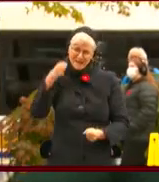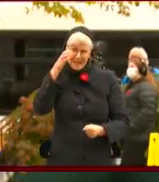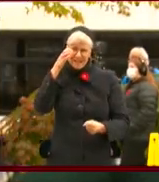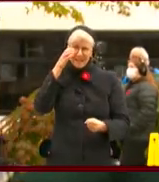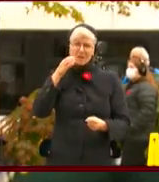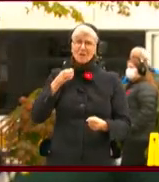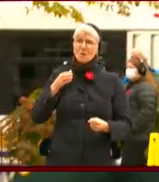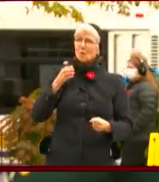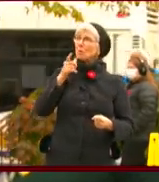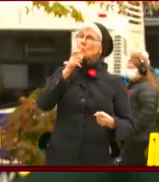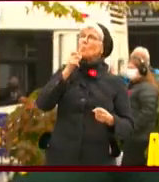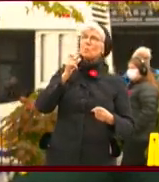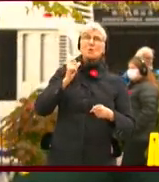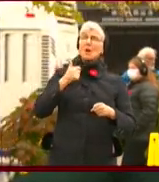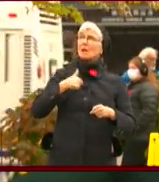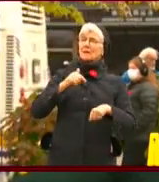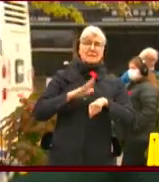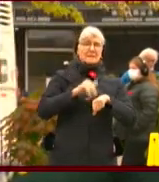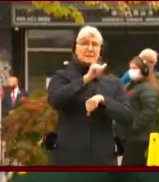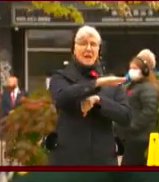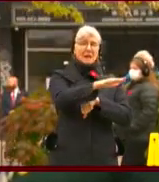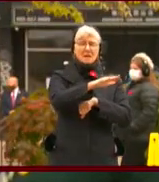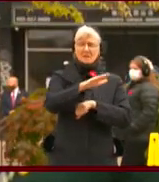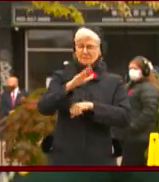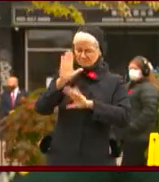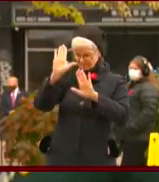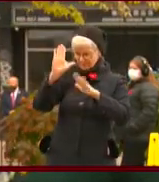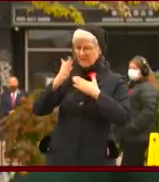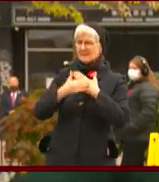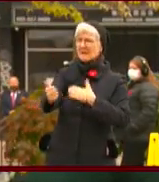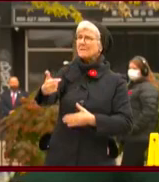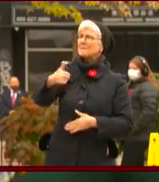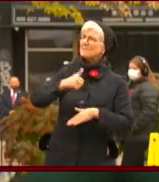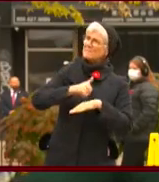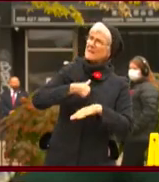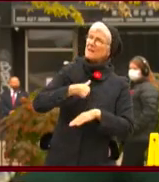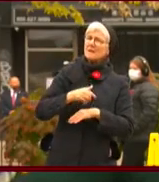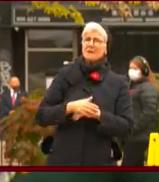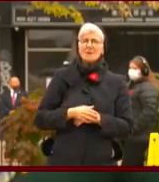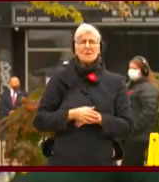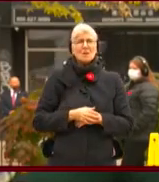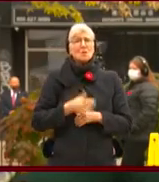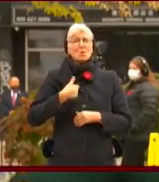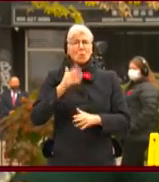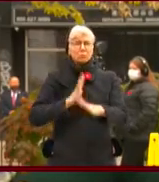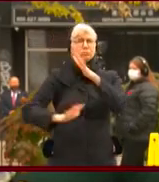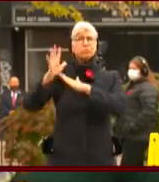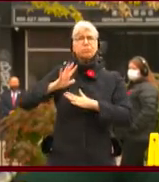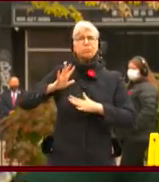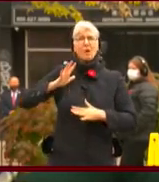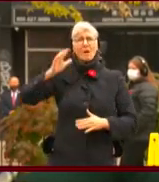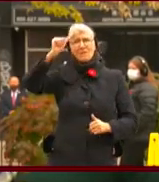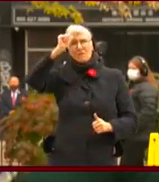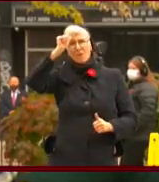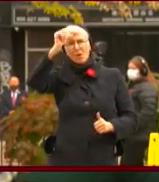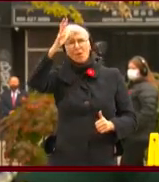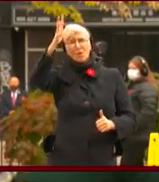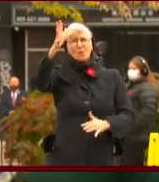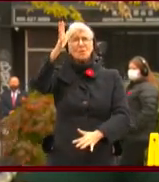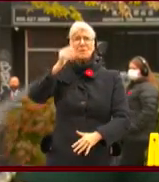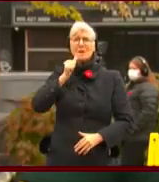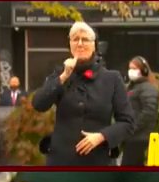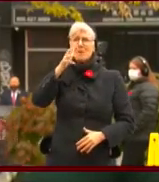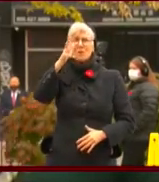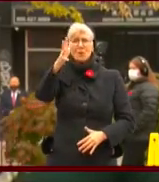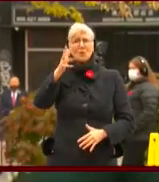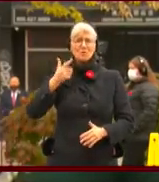"Whom shall I send?" So today, let us echo the voices of our forefathers and our foremothers as we